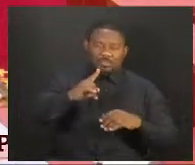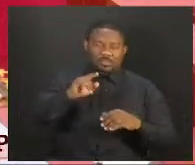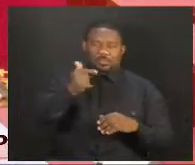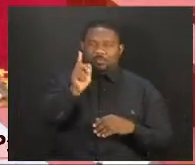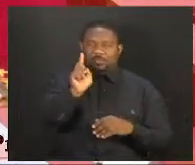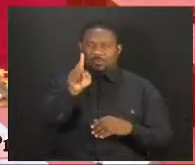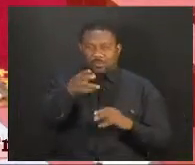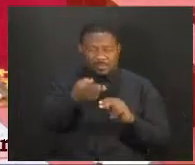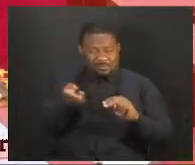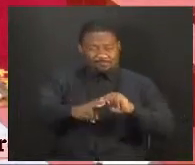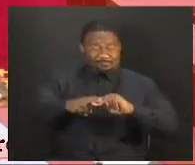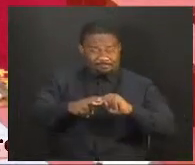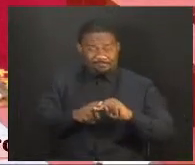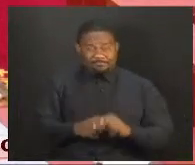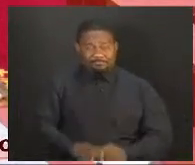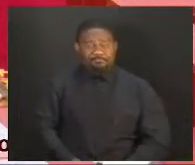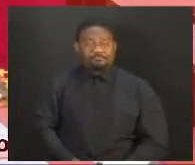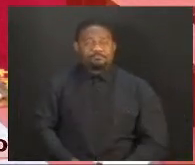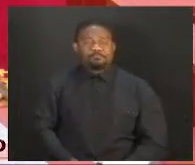Mr. Speaker,